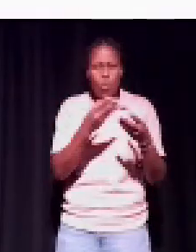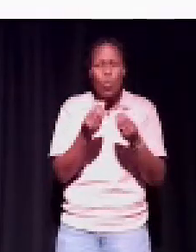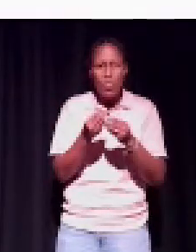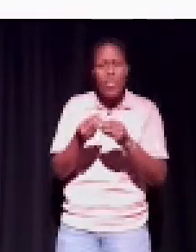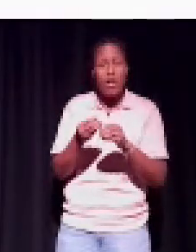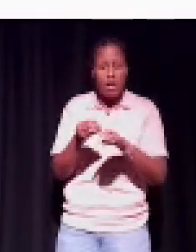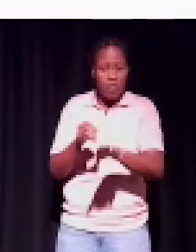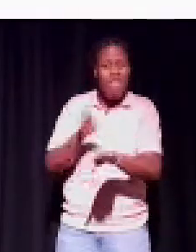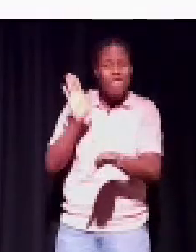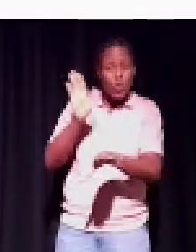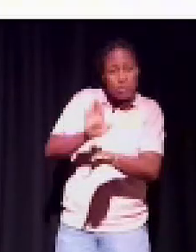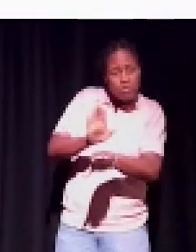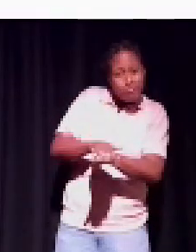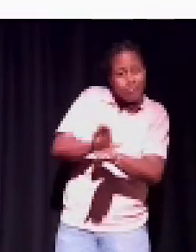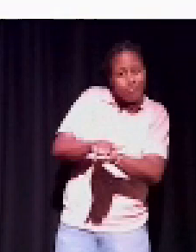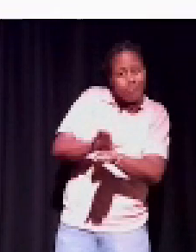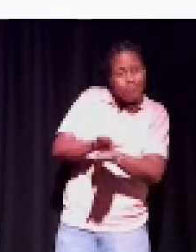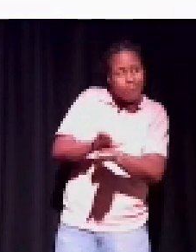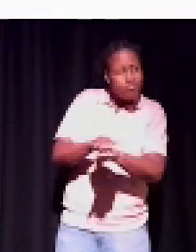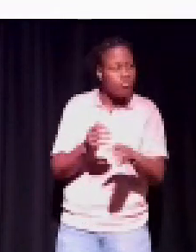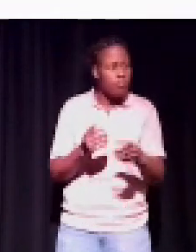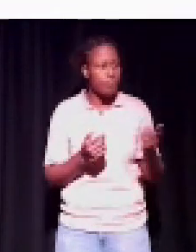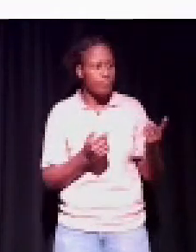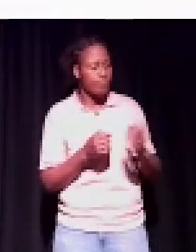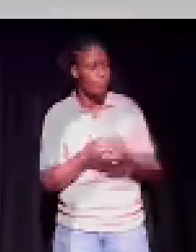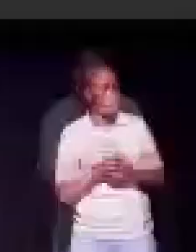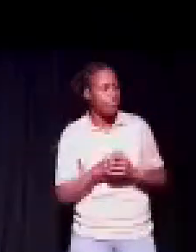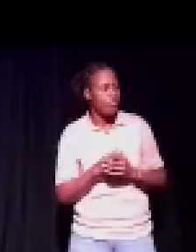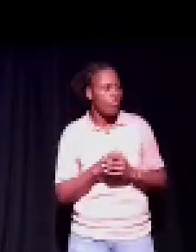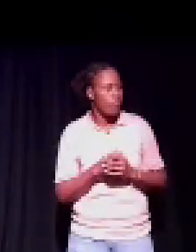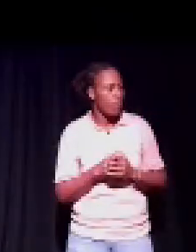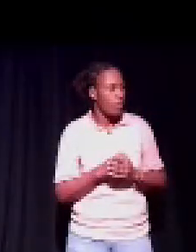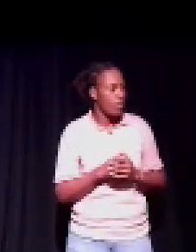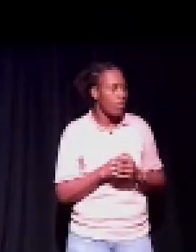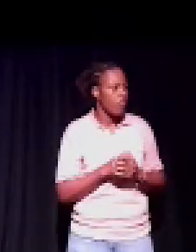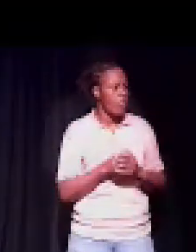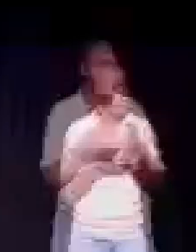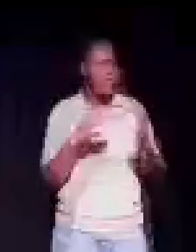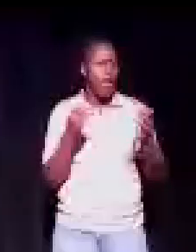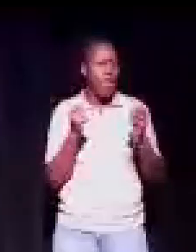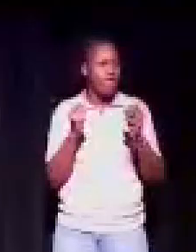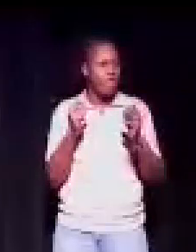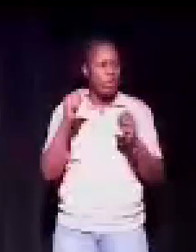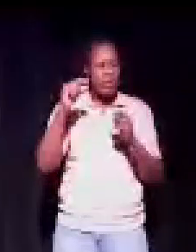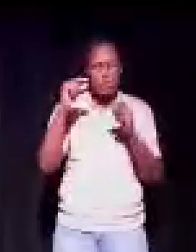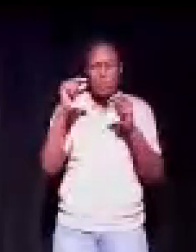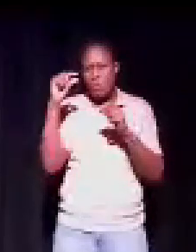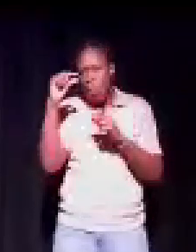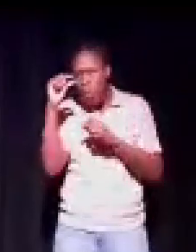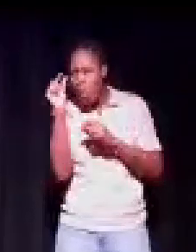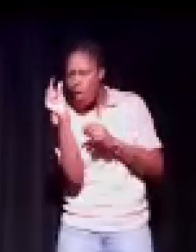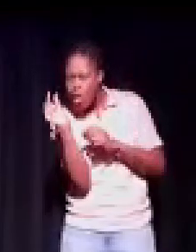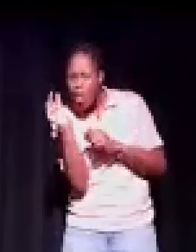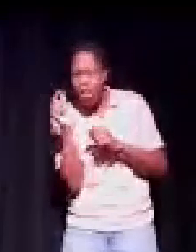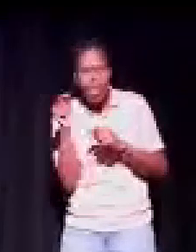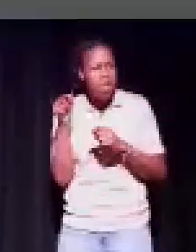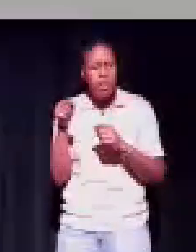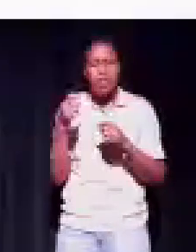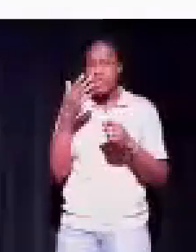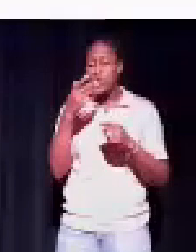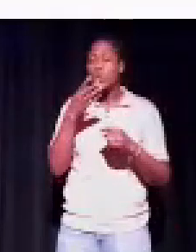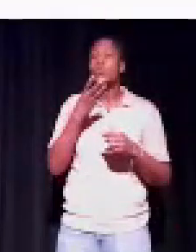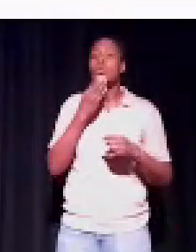large. Got something like that there. And you get much smaller ones. You get ones which could be activated by